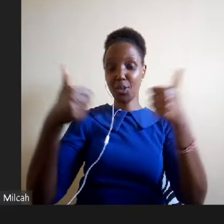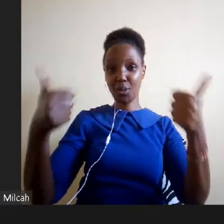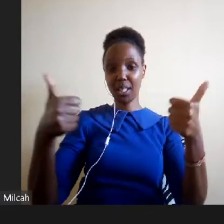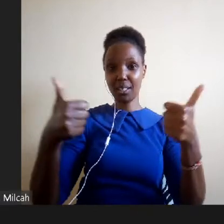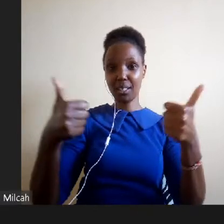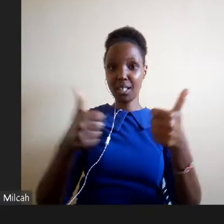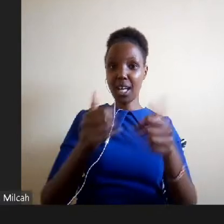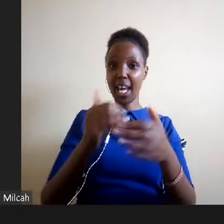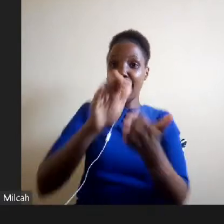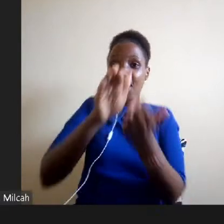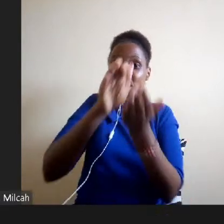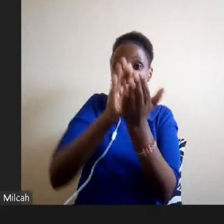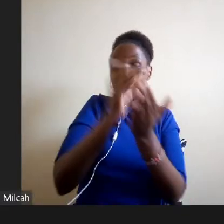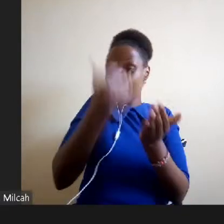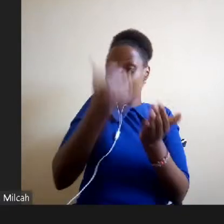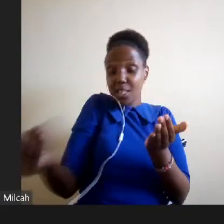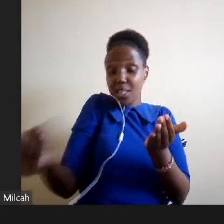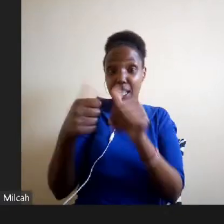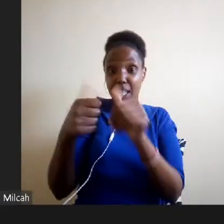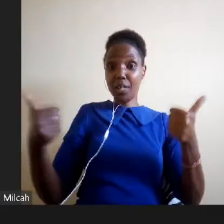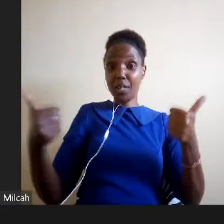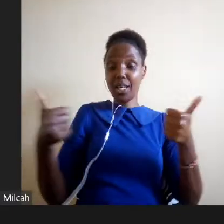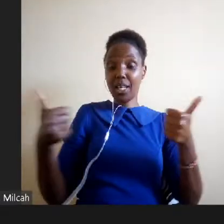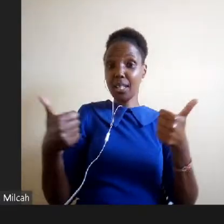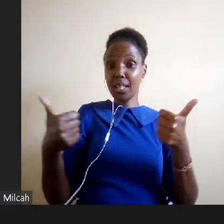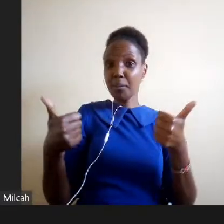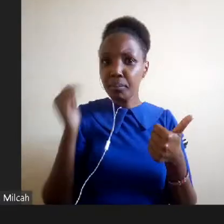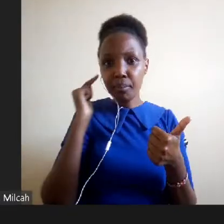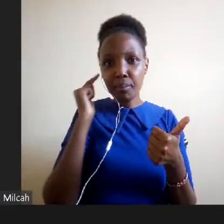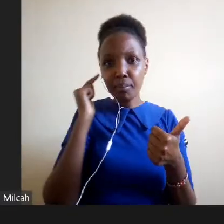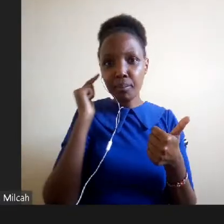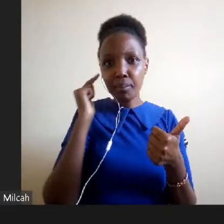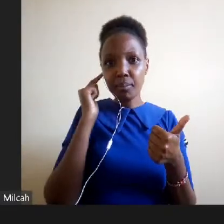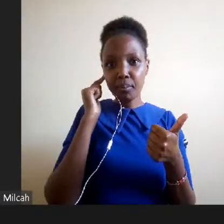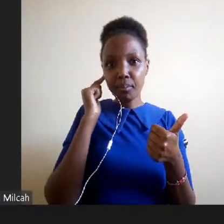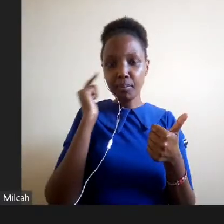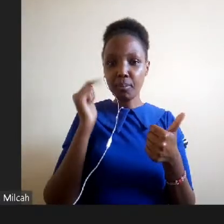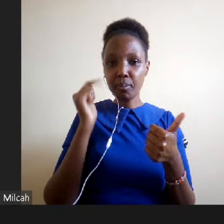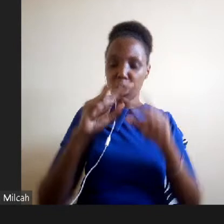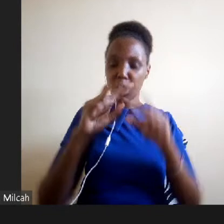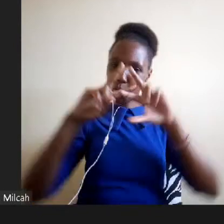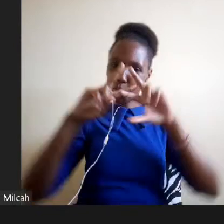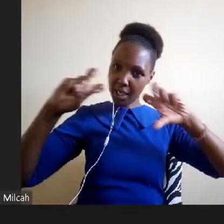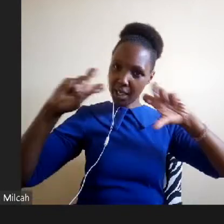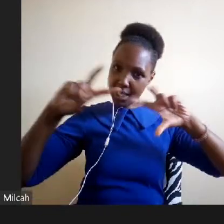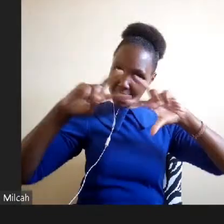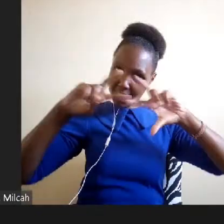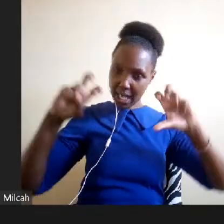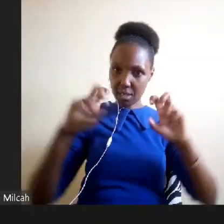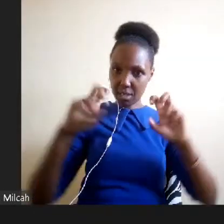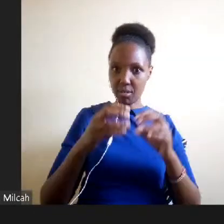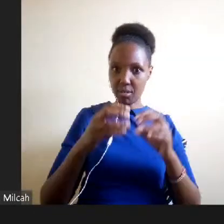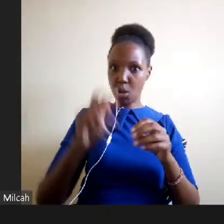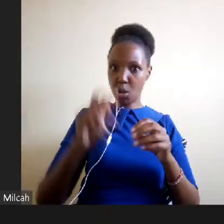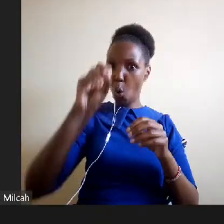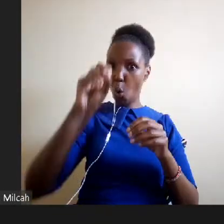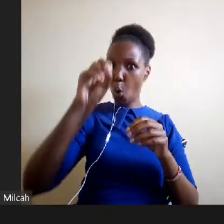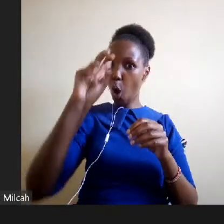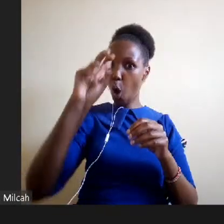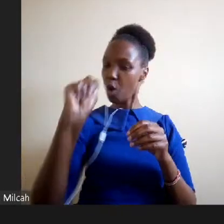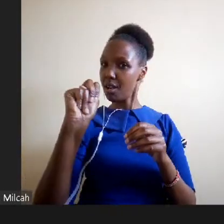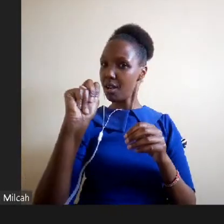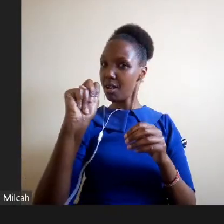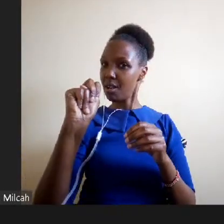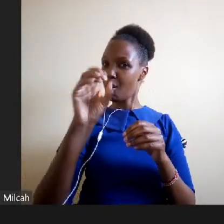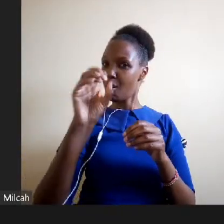the settings. You can even set Safe Search for your phone browser, iPad or iPhone Google app, Android app,